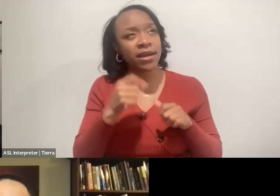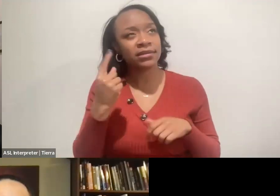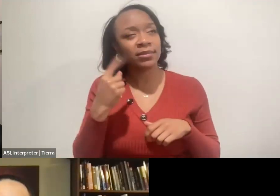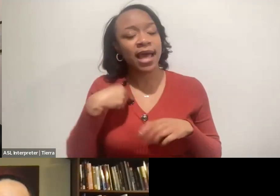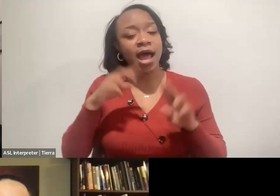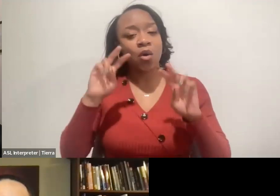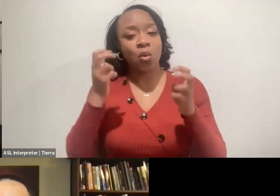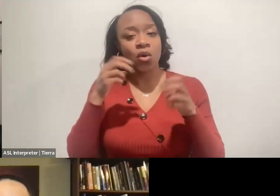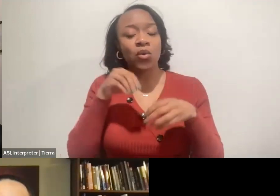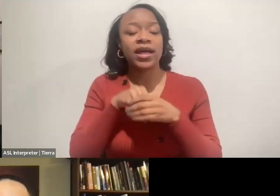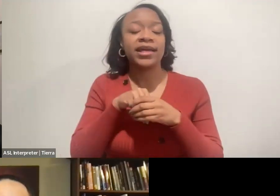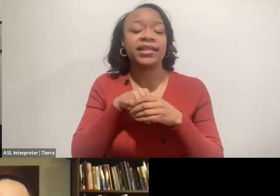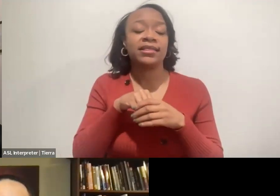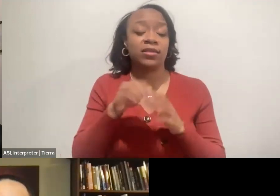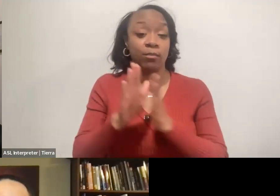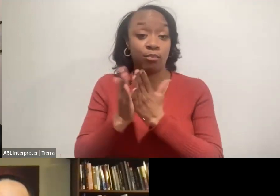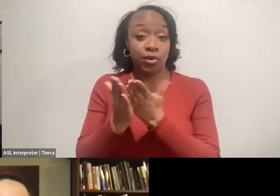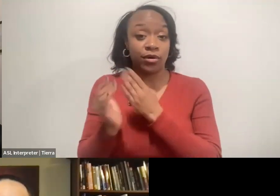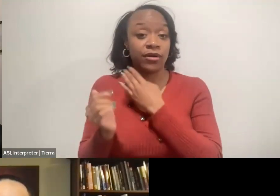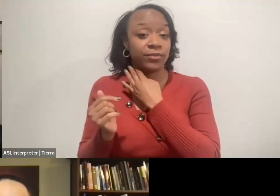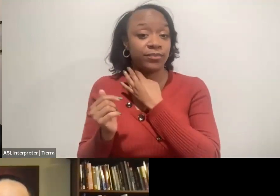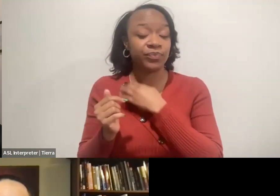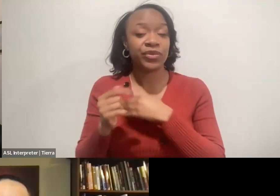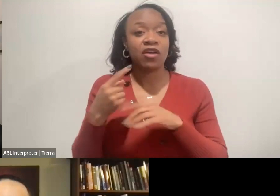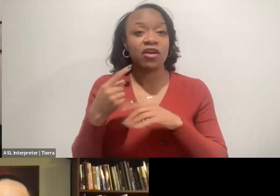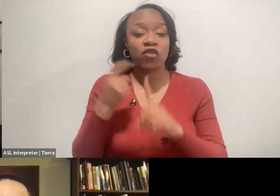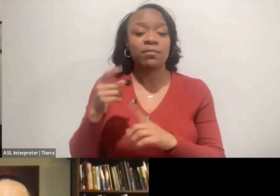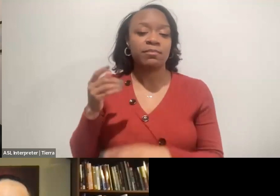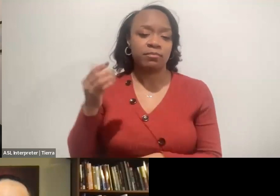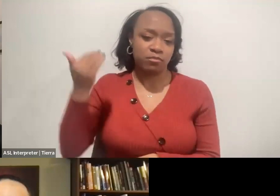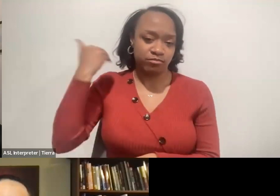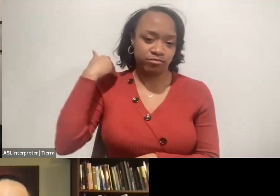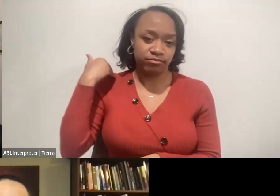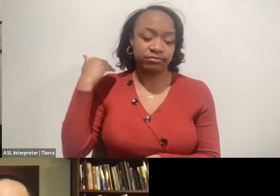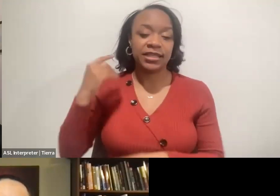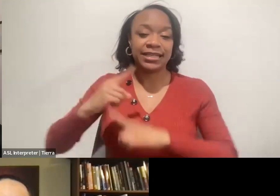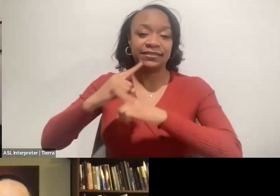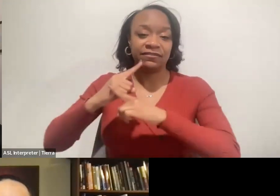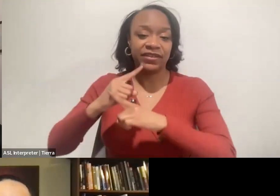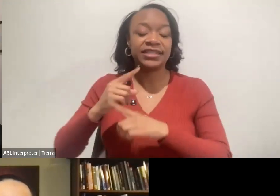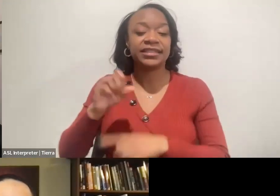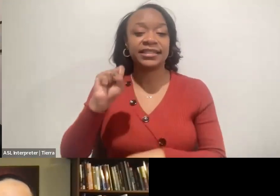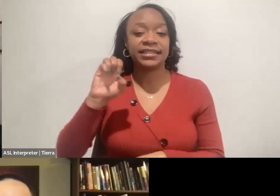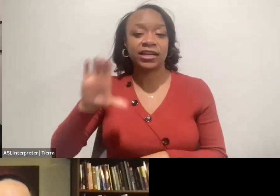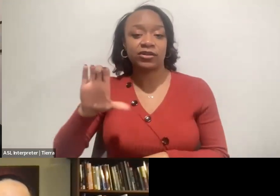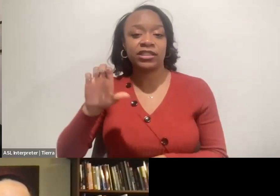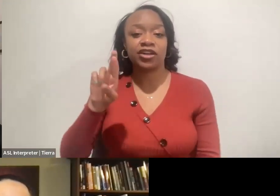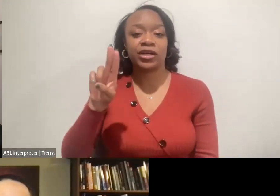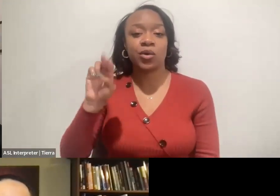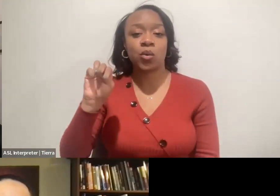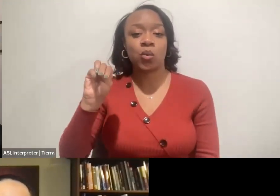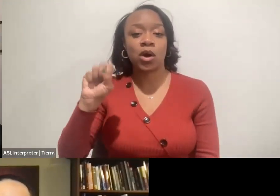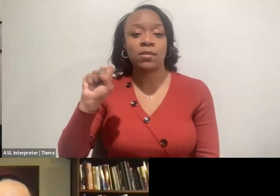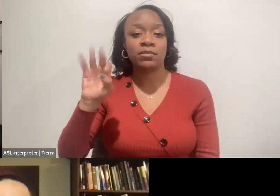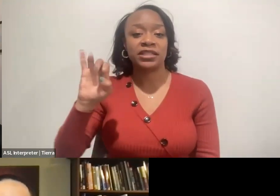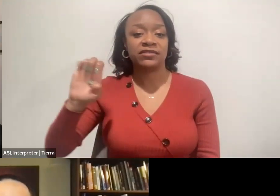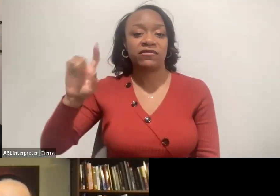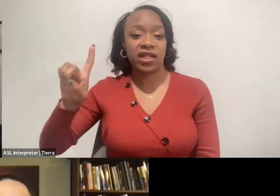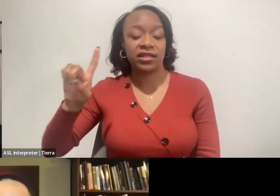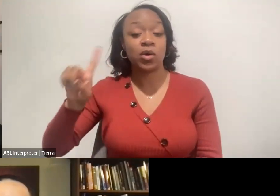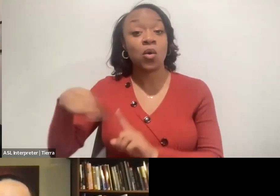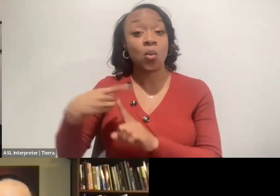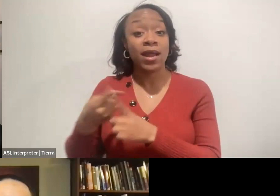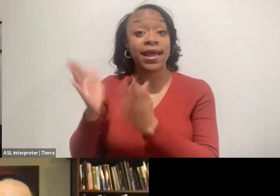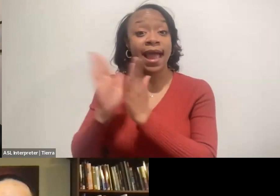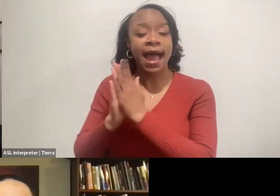War Made Invisible book from then Defense Secretary Rumsfeld, when he was asked about the civilian